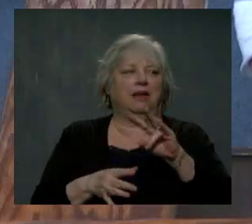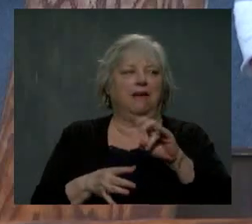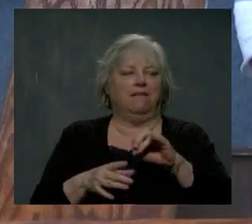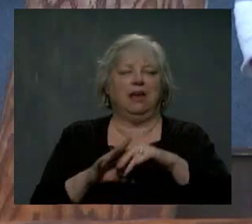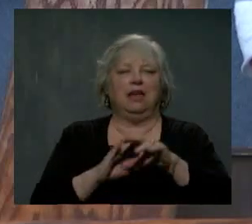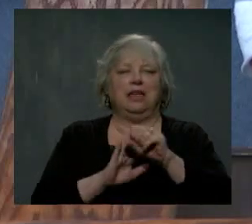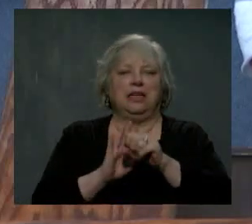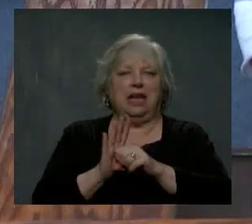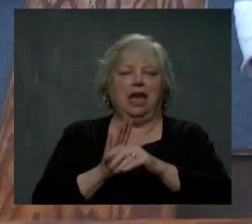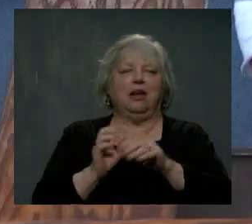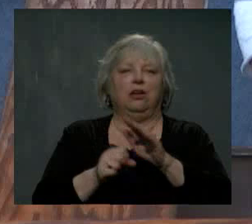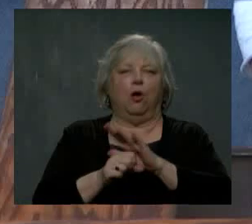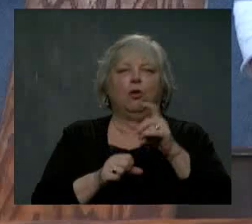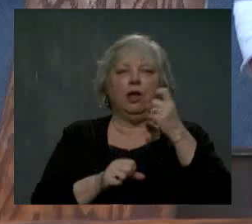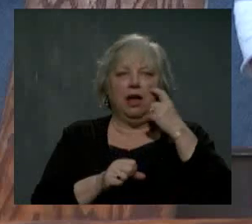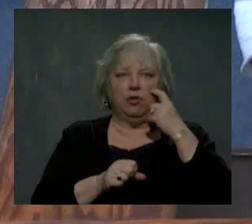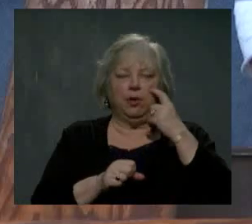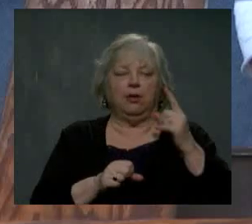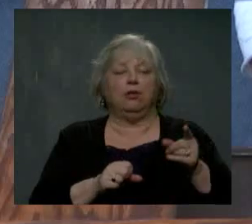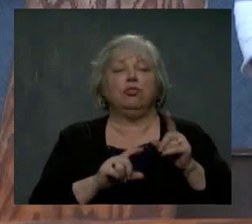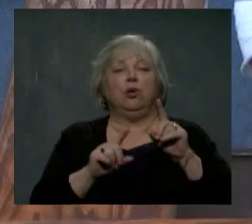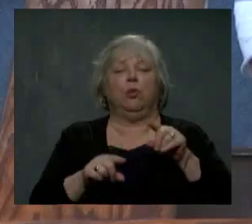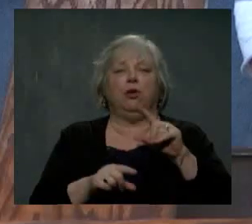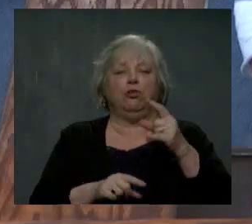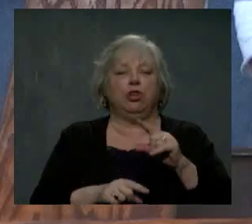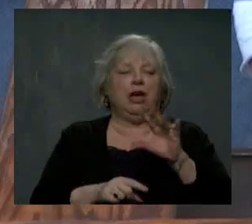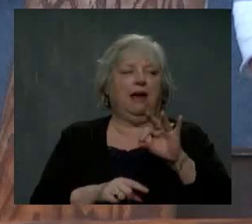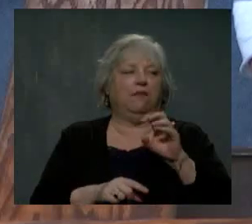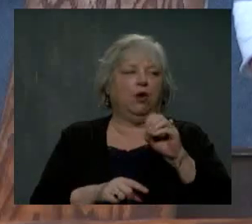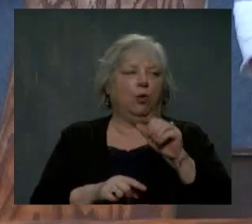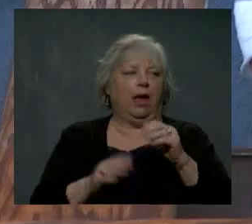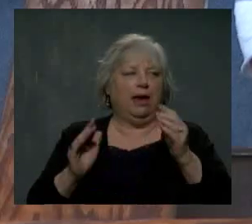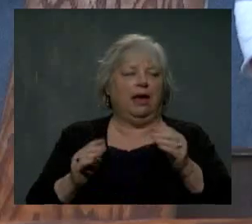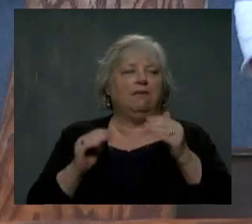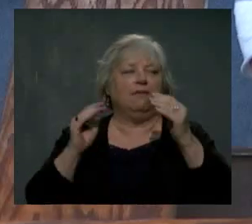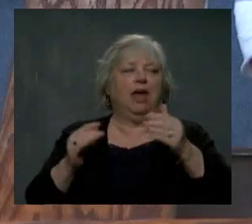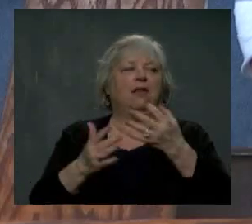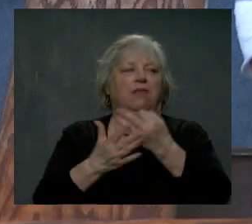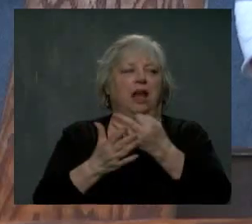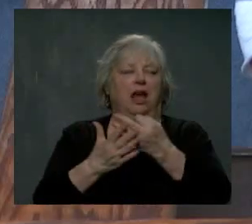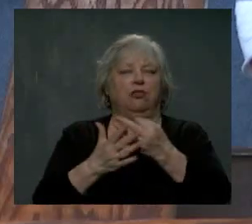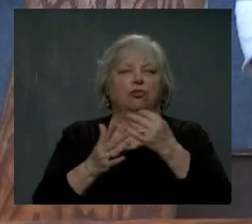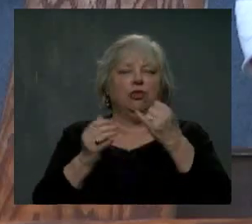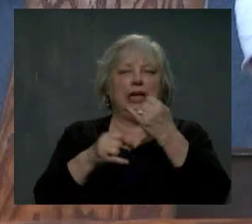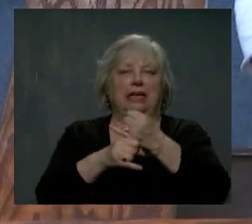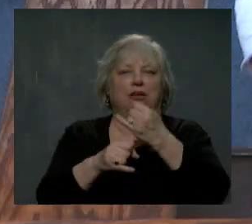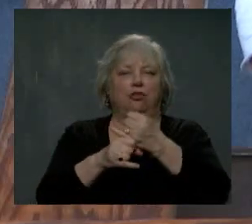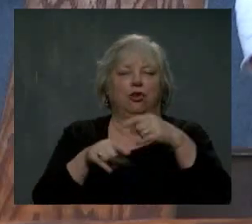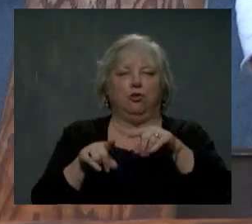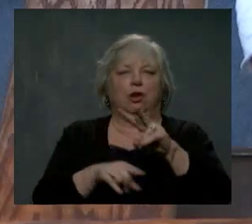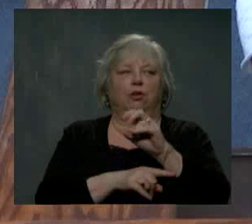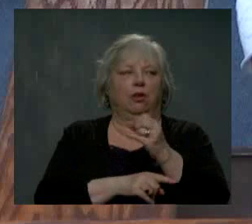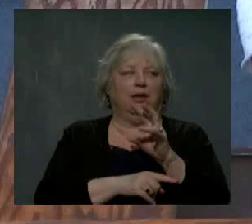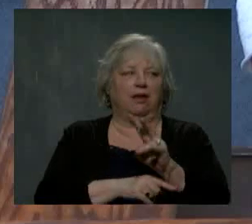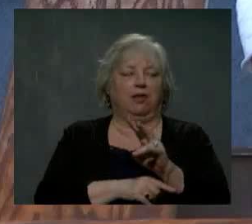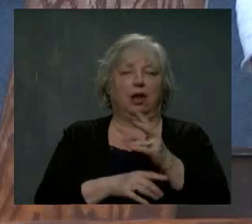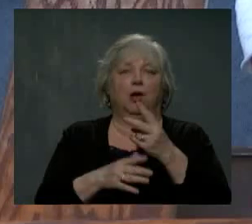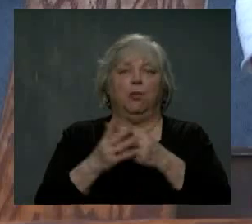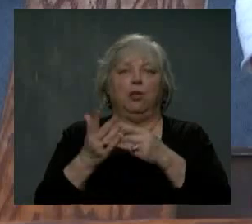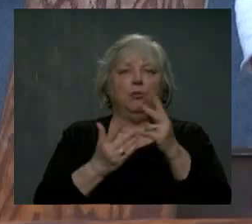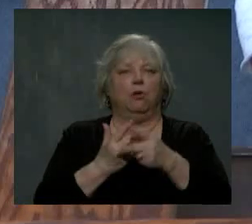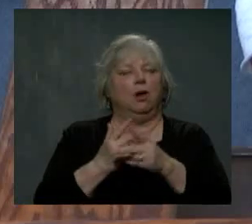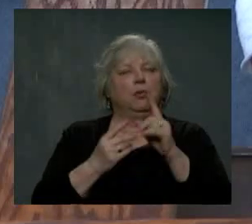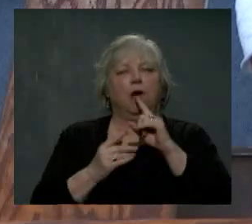In addition, she attended GFOA's Advanced Government Financial Institute in 2017. Both of those programs are